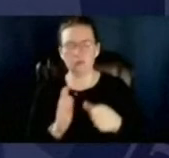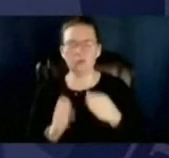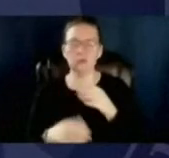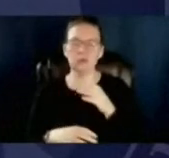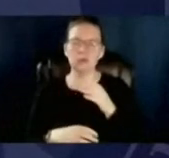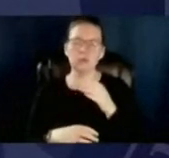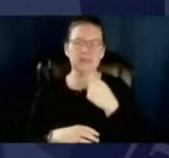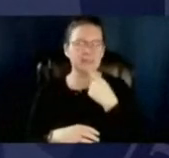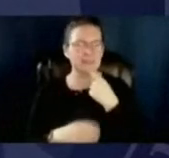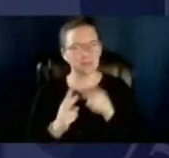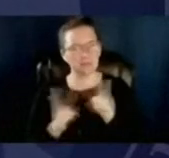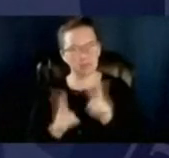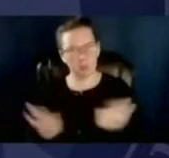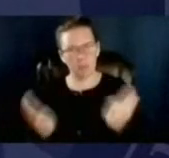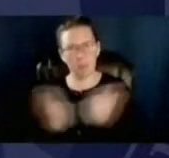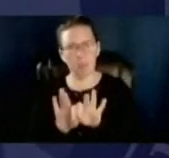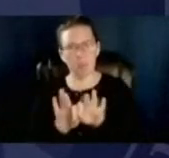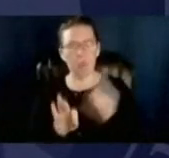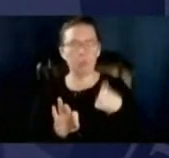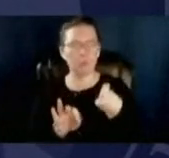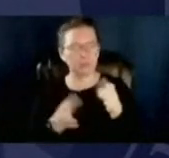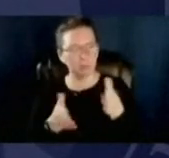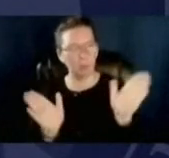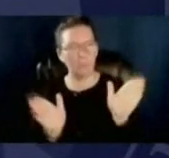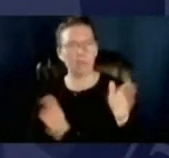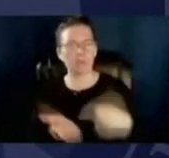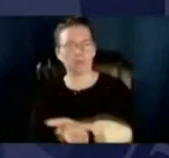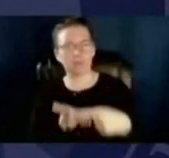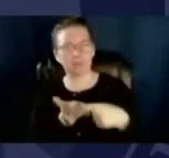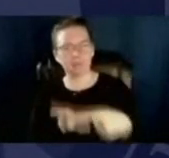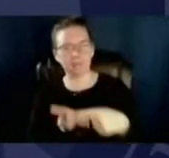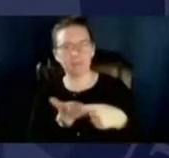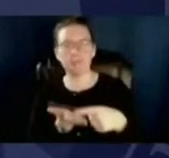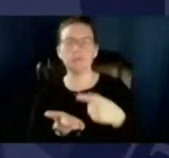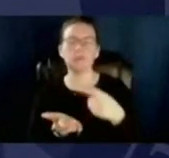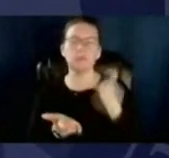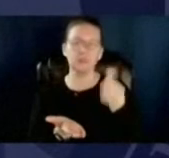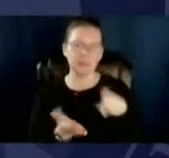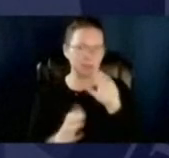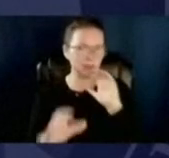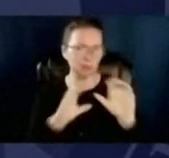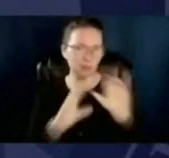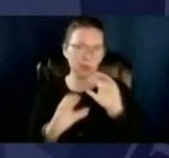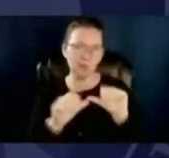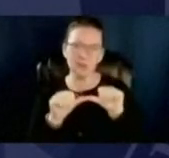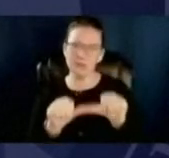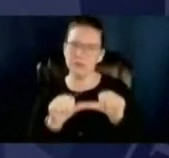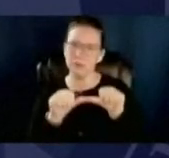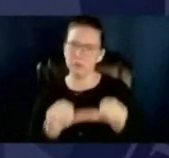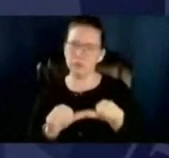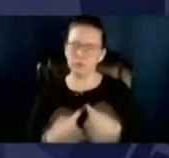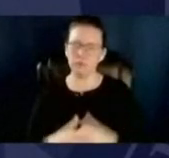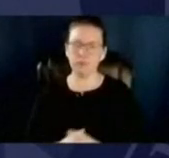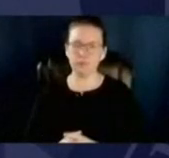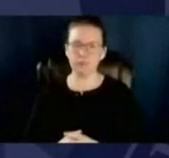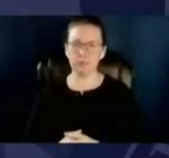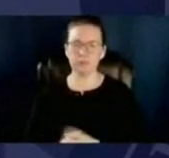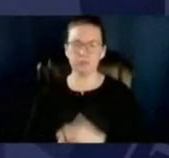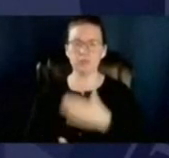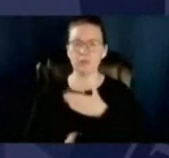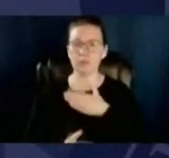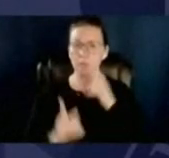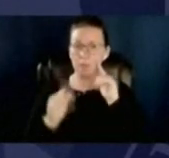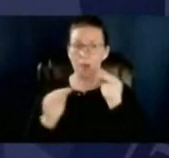the importance of opening up and maintaining channels of communication, and I hope to go at